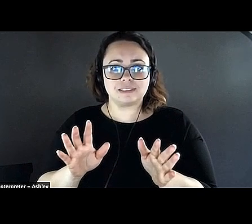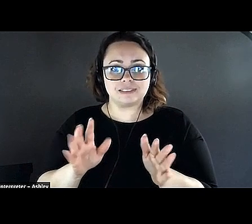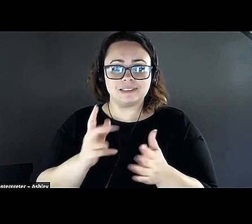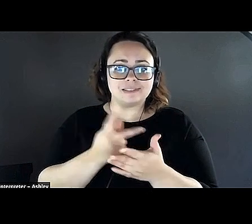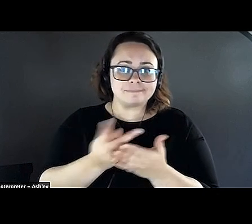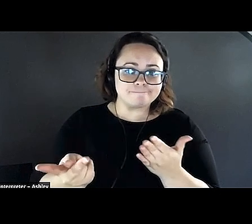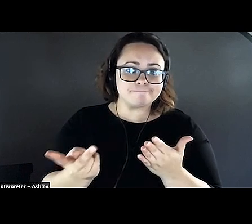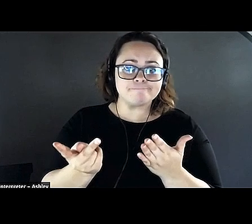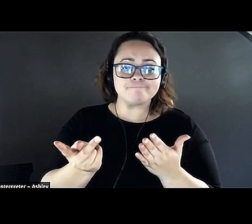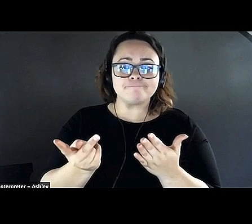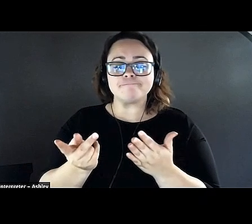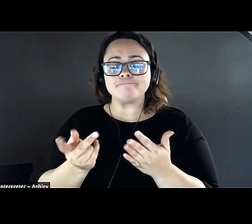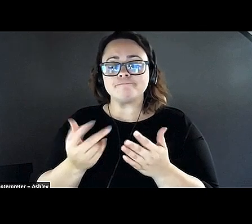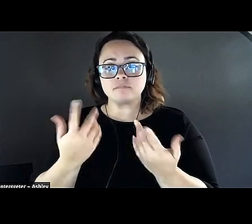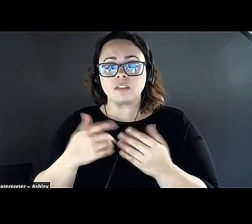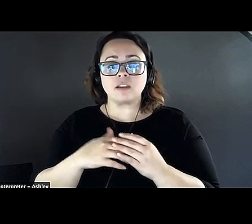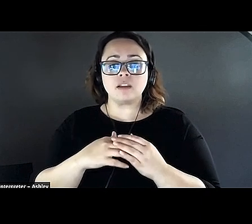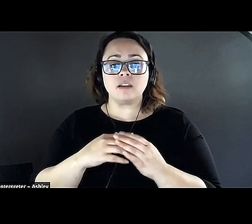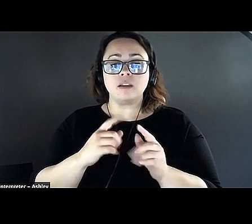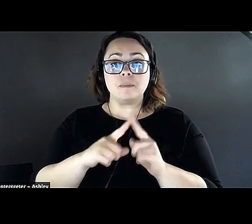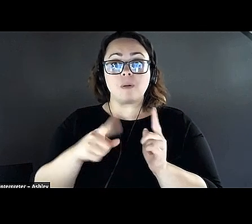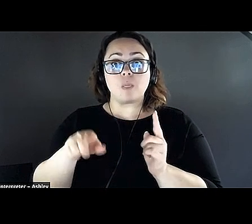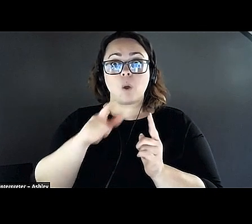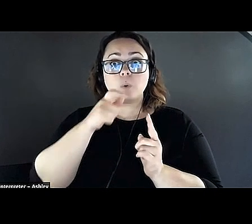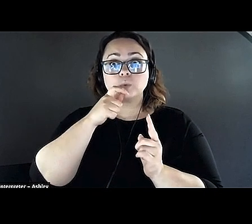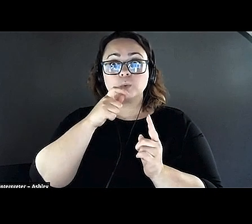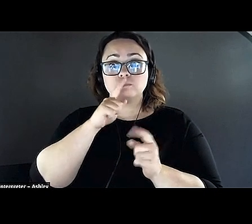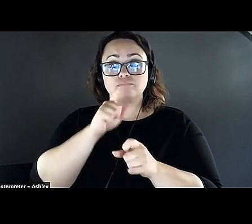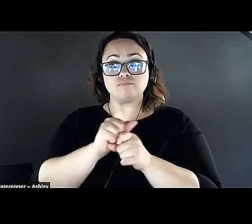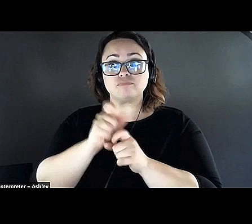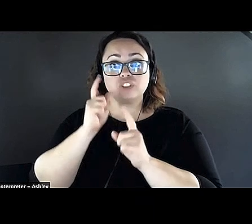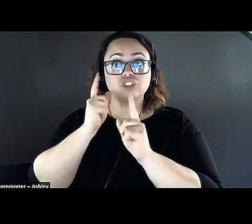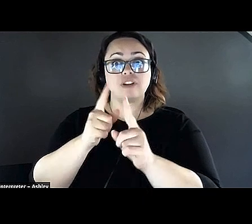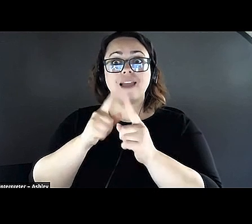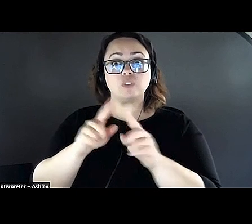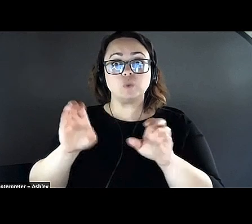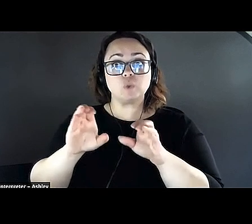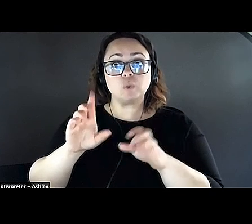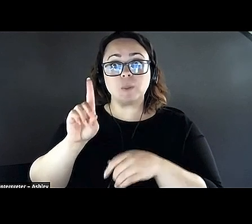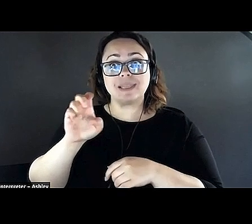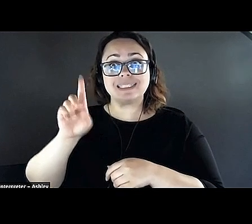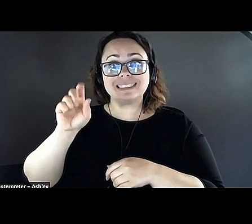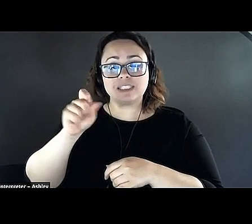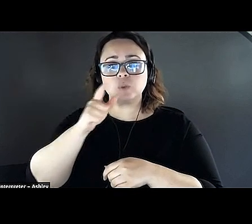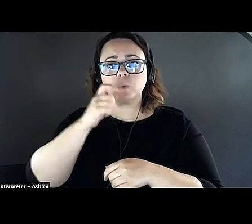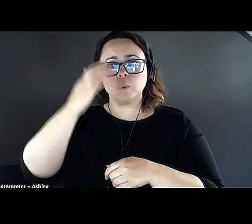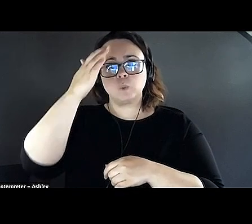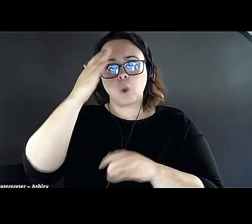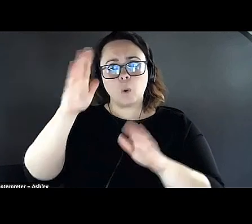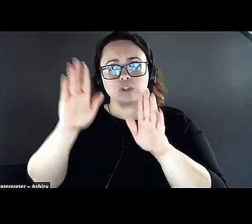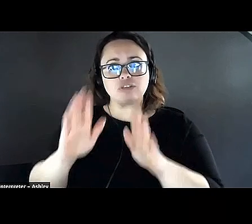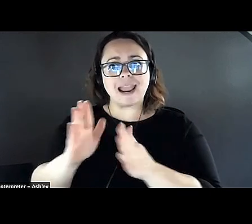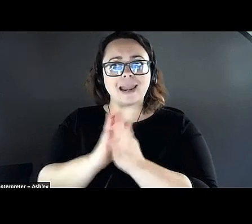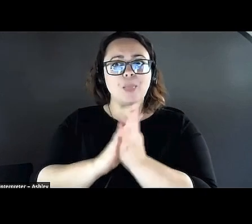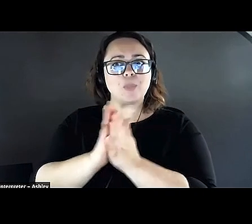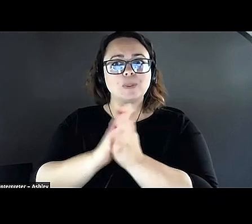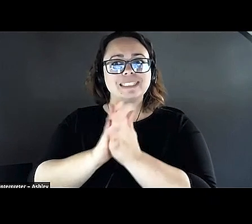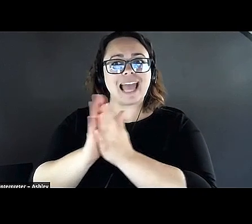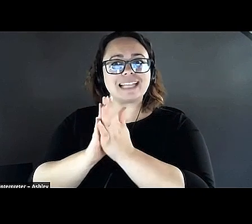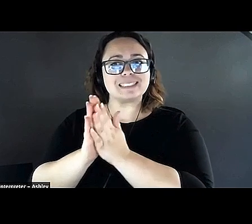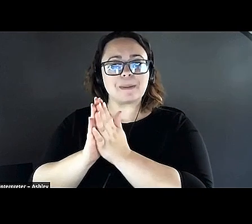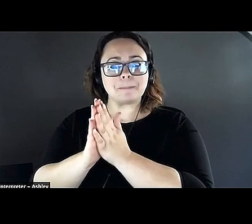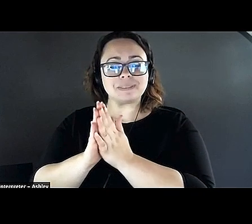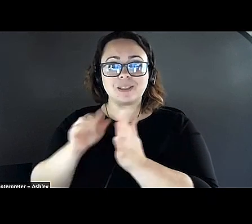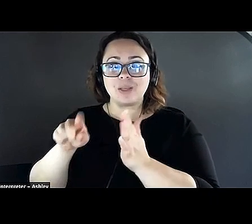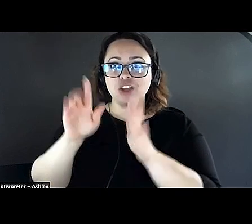shortcoming. But those who actually strive to do the deeds, who know great enthusiasms, the